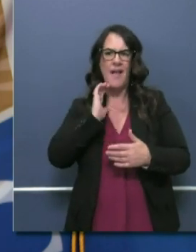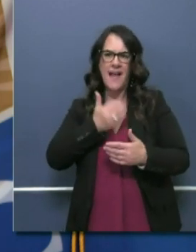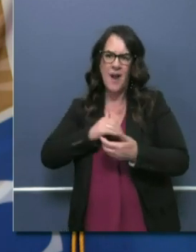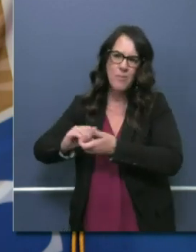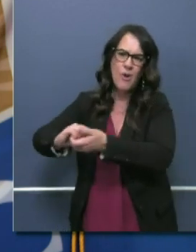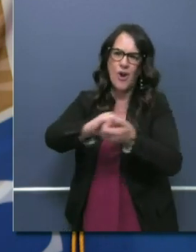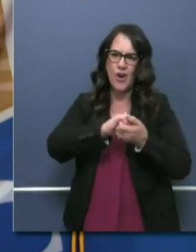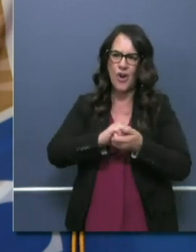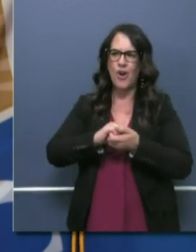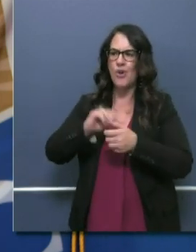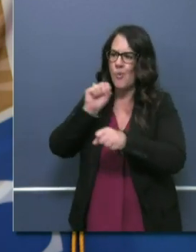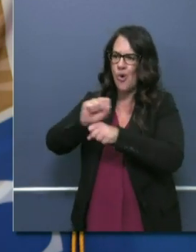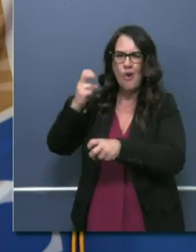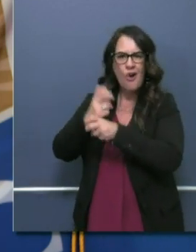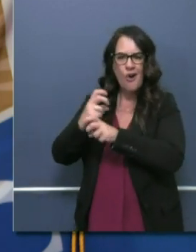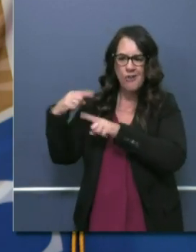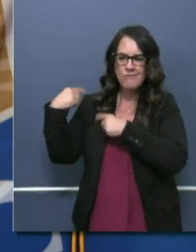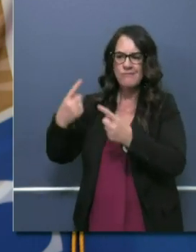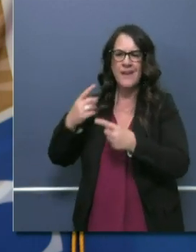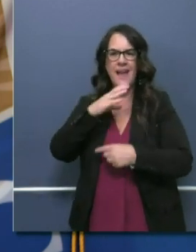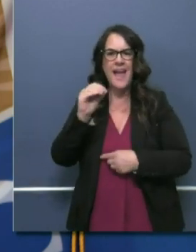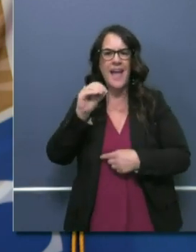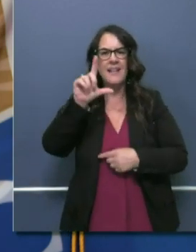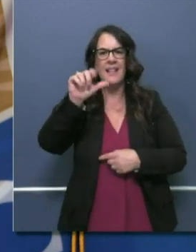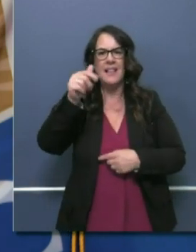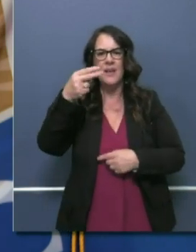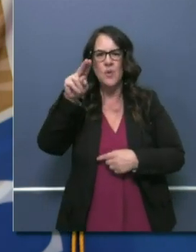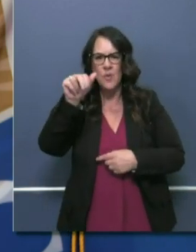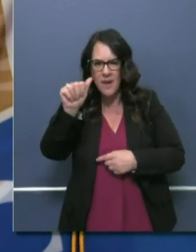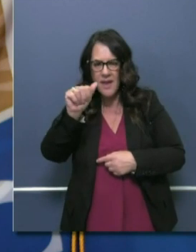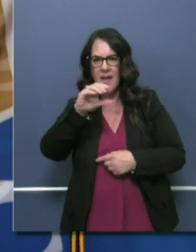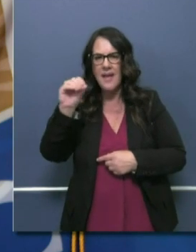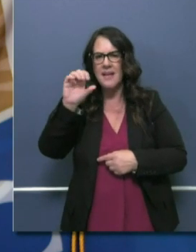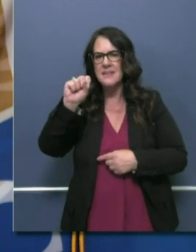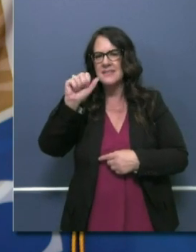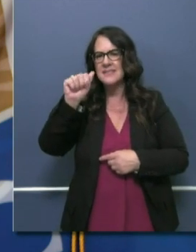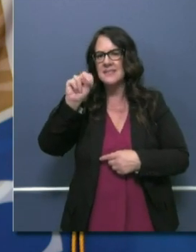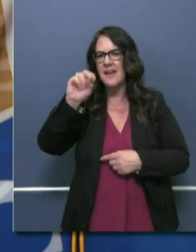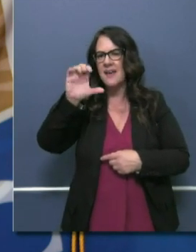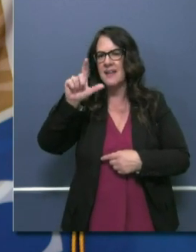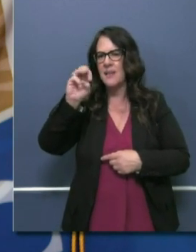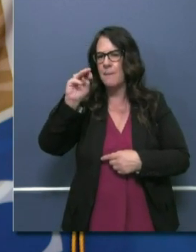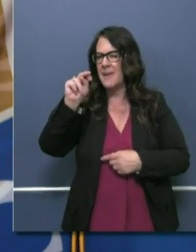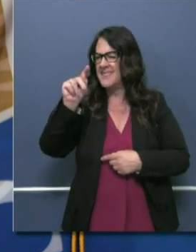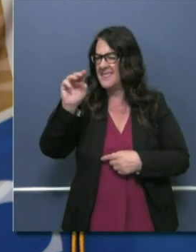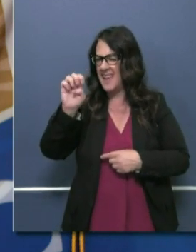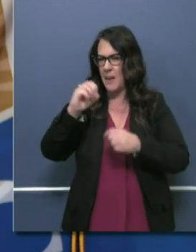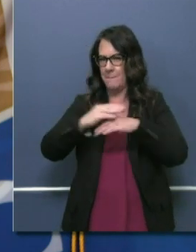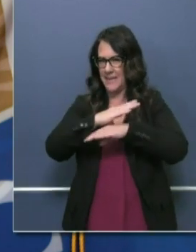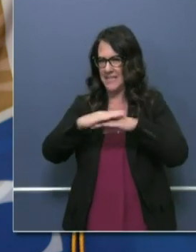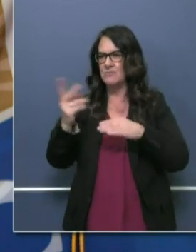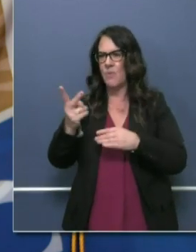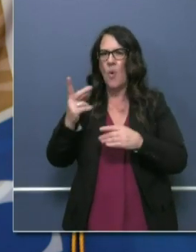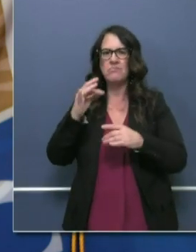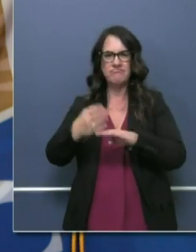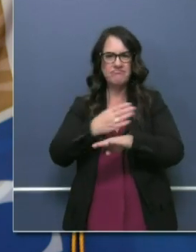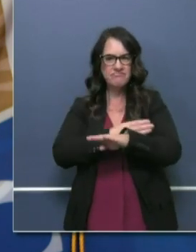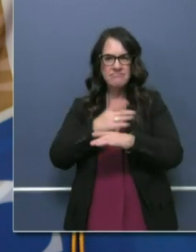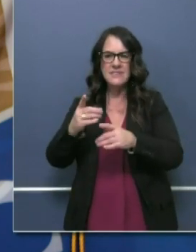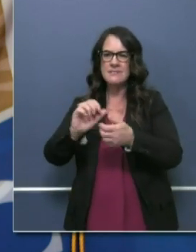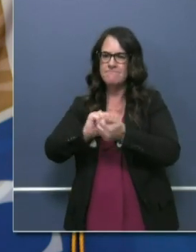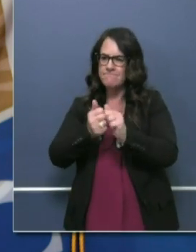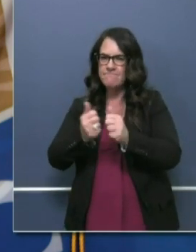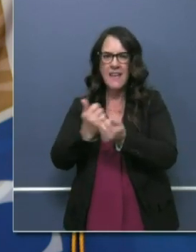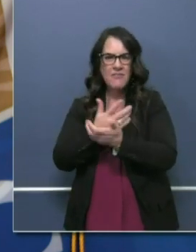the announcements in Laguna and San Clemente beaches. Thank you for your leadership and for the seriousness to the task that